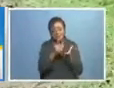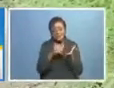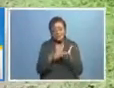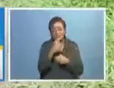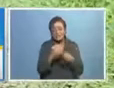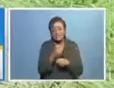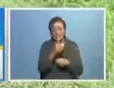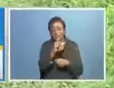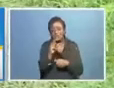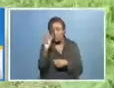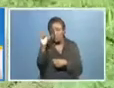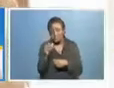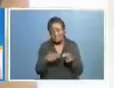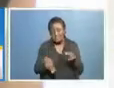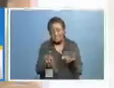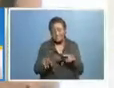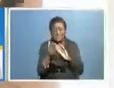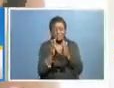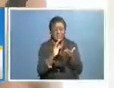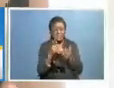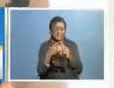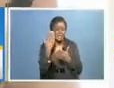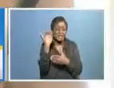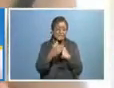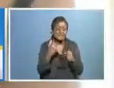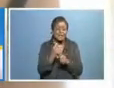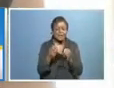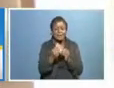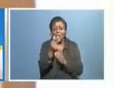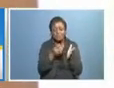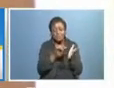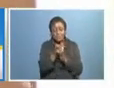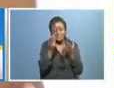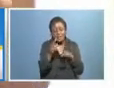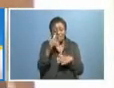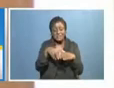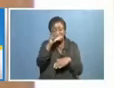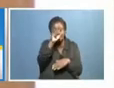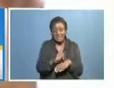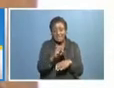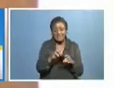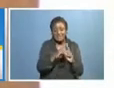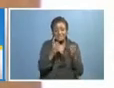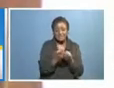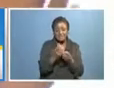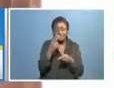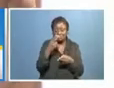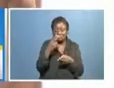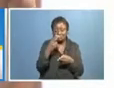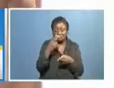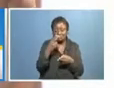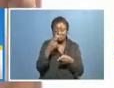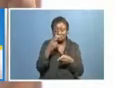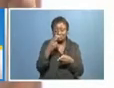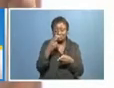to the same period last year. The most murders happen in the Southern Division, what we call the inner city, that Grove